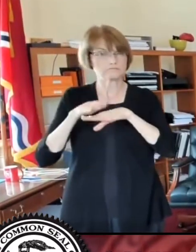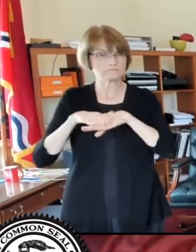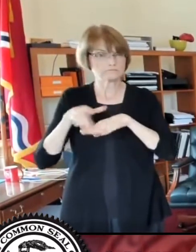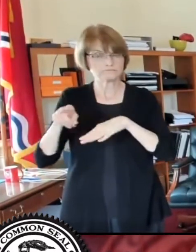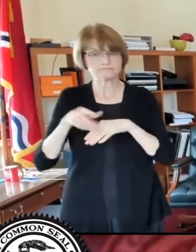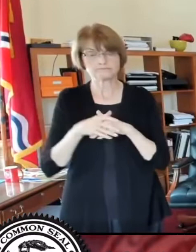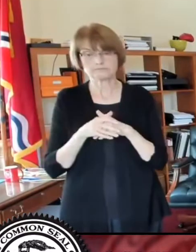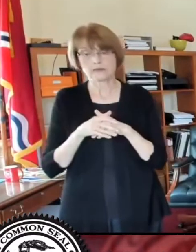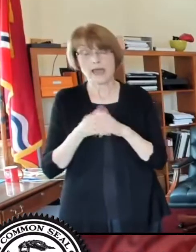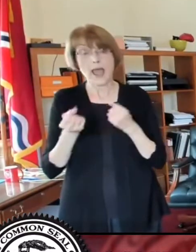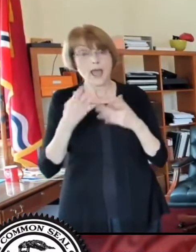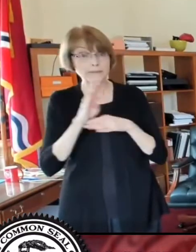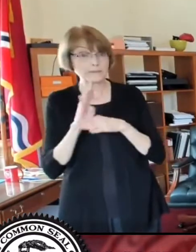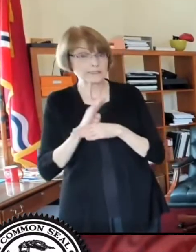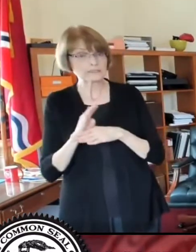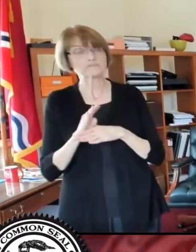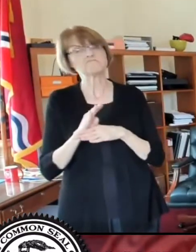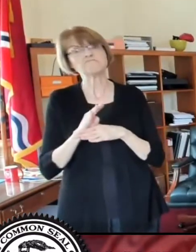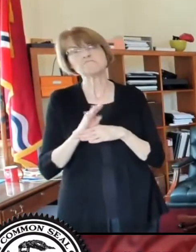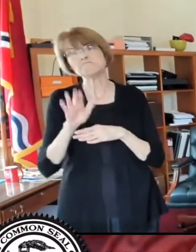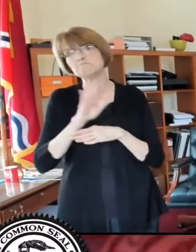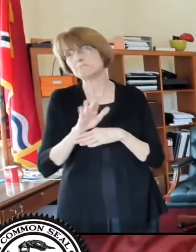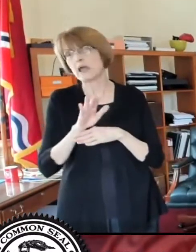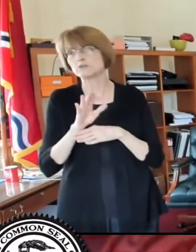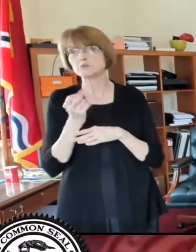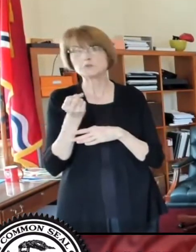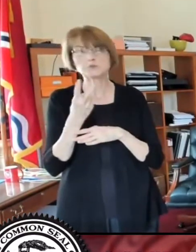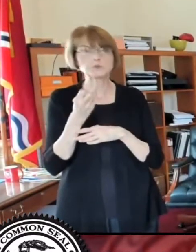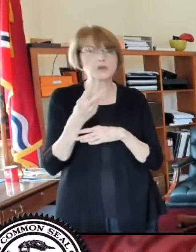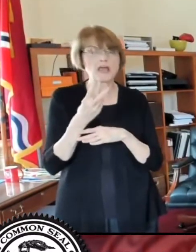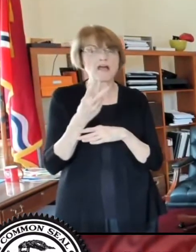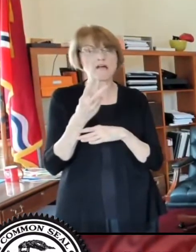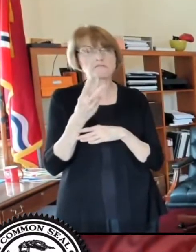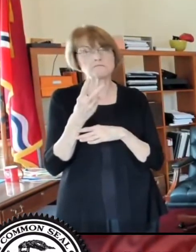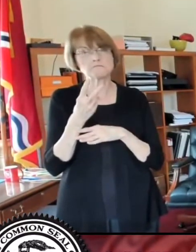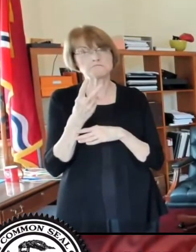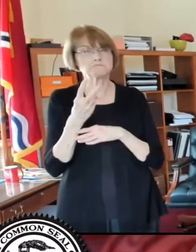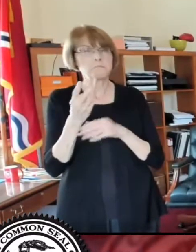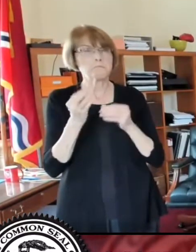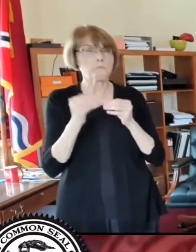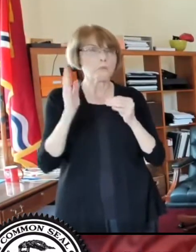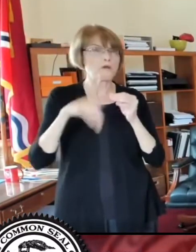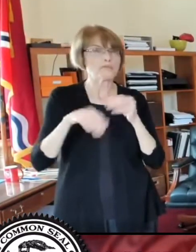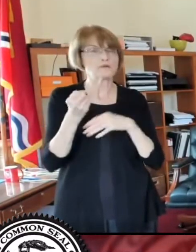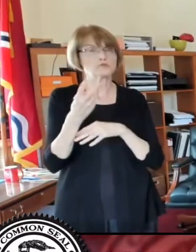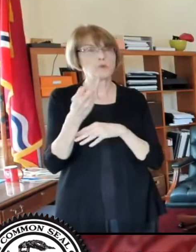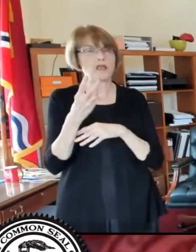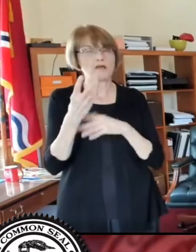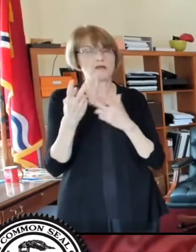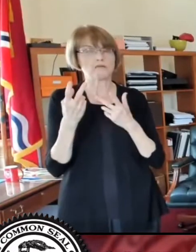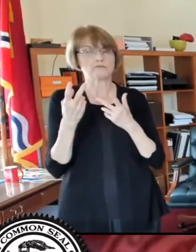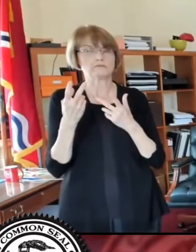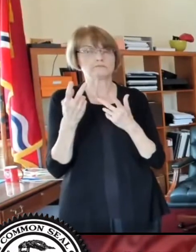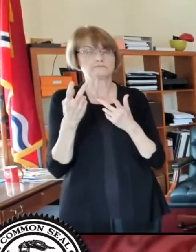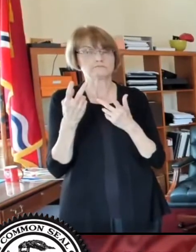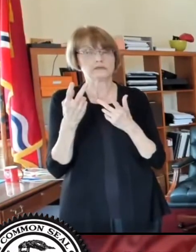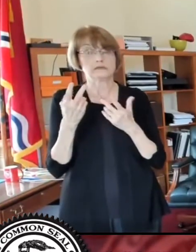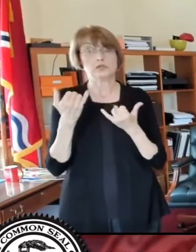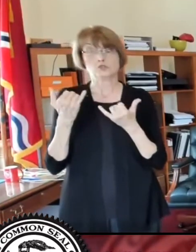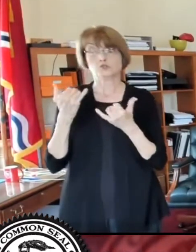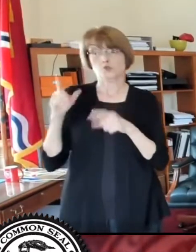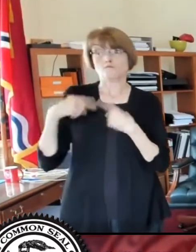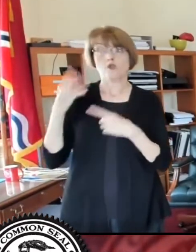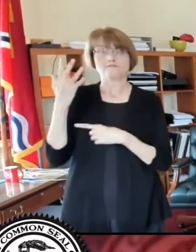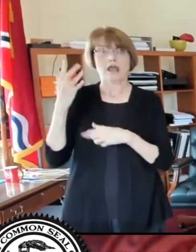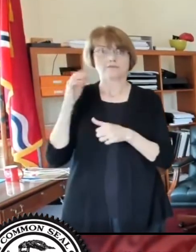sure a dozen or more over the 3 evenings. I think there are 5 letters going out.